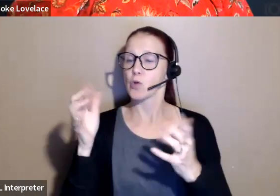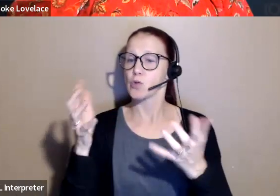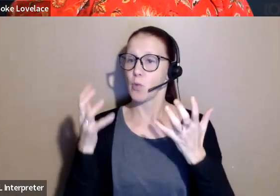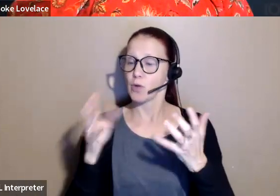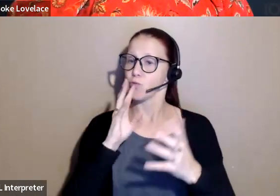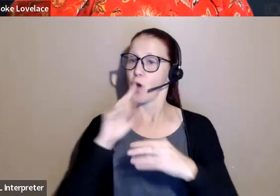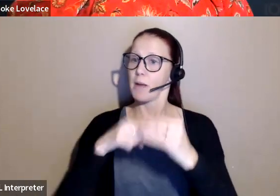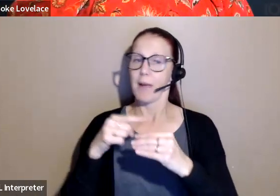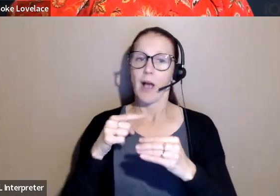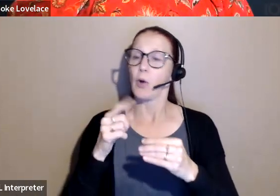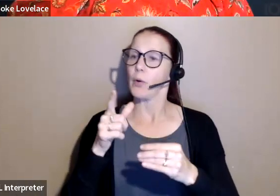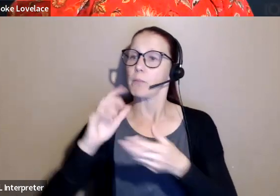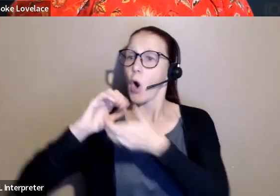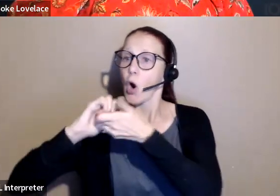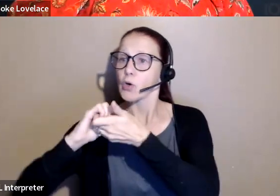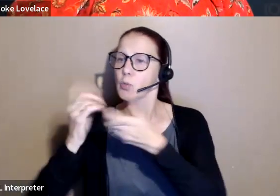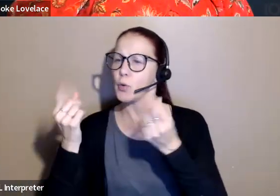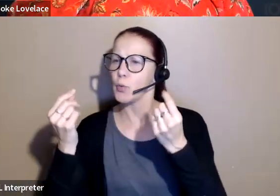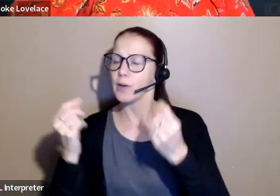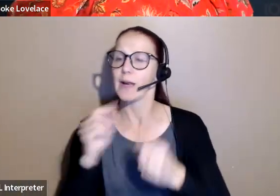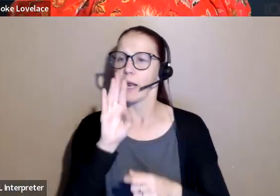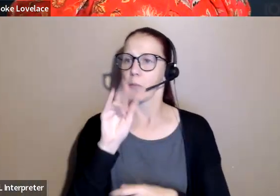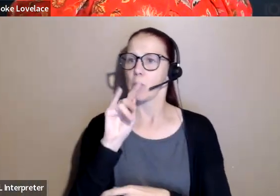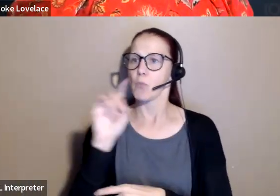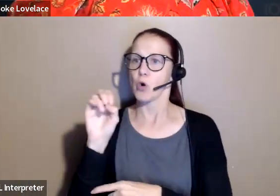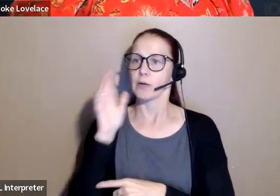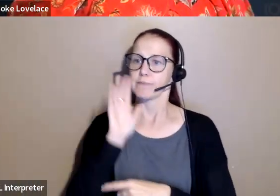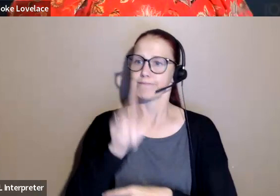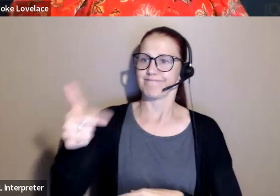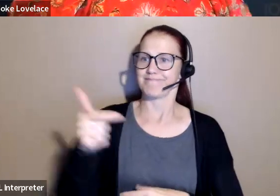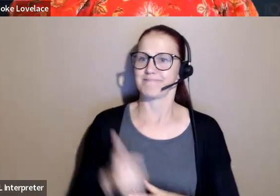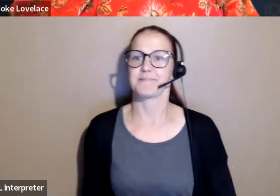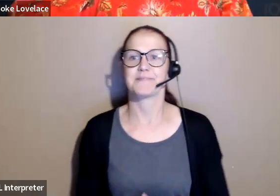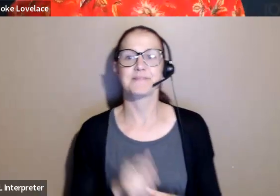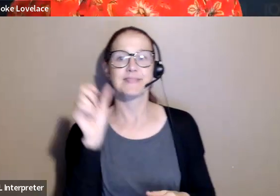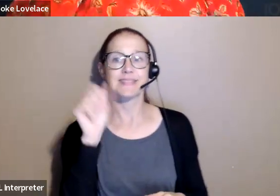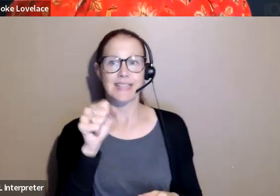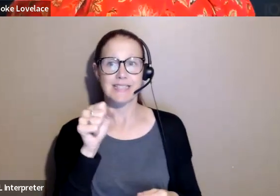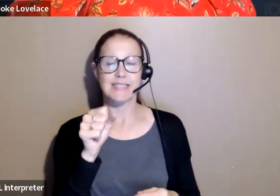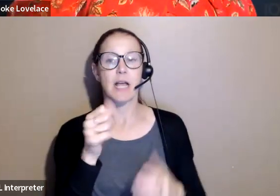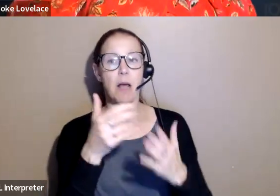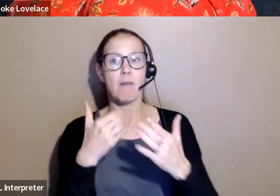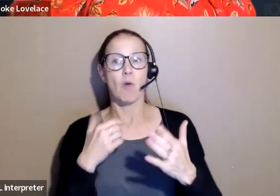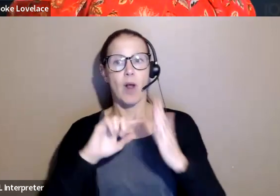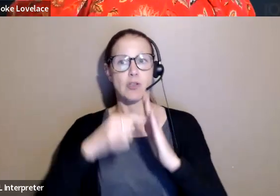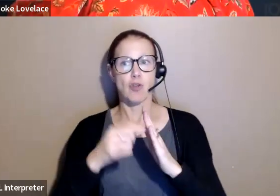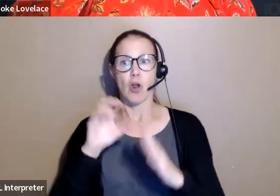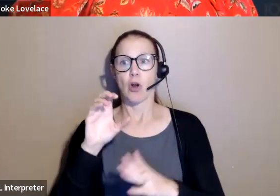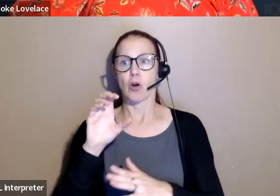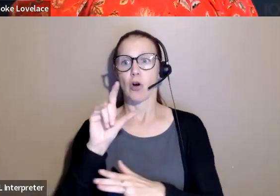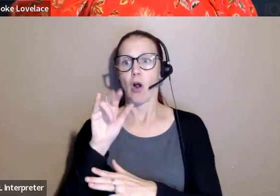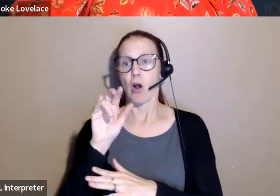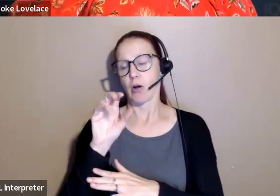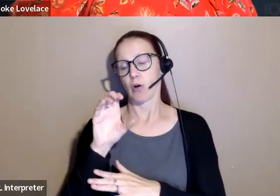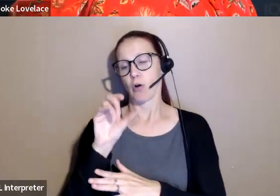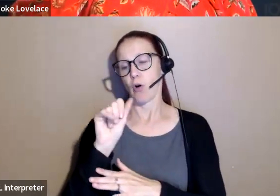talk about what our partners are doing. And Brooke is going to talk about that. Yeah, and before since Carlin mentioned coffee, I do have to go